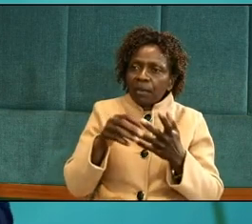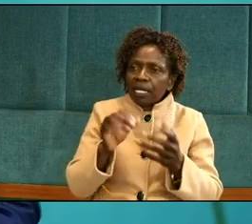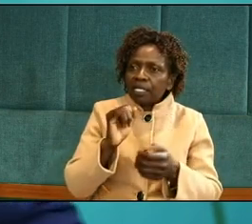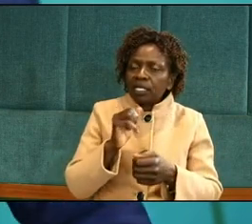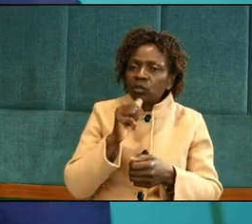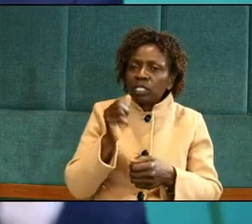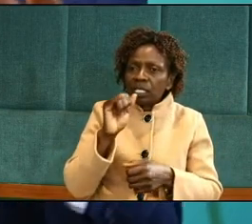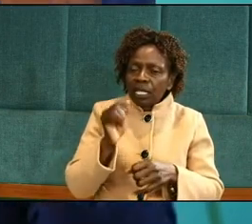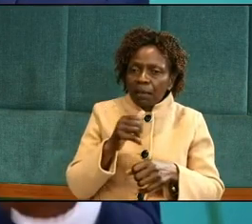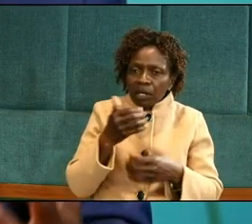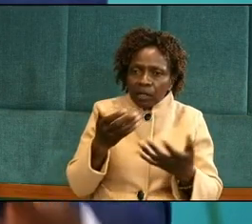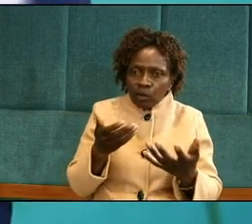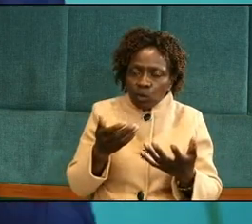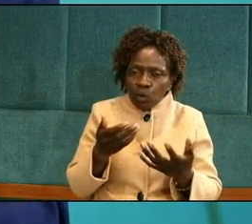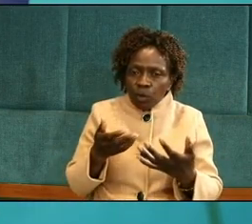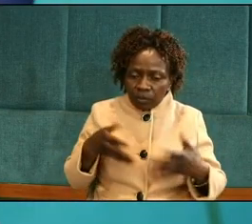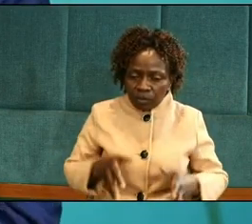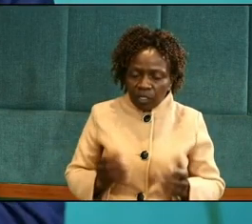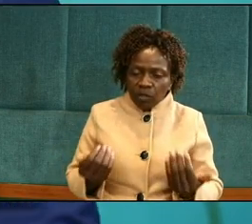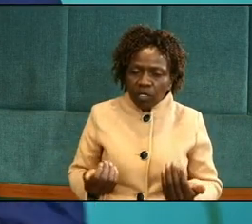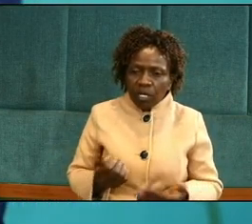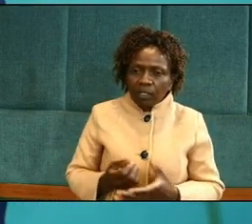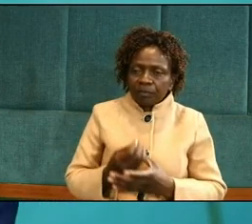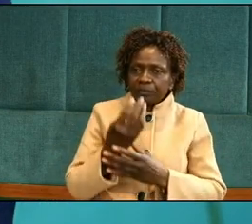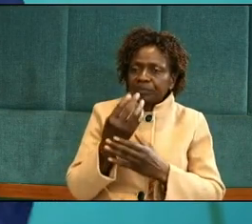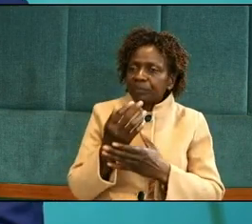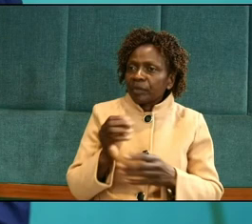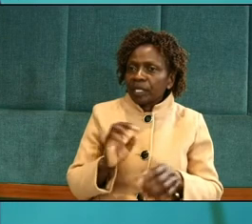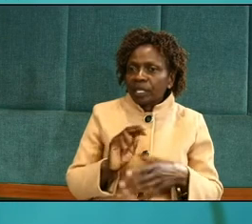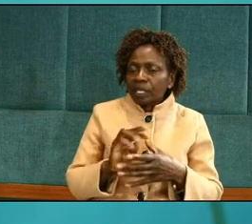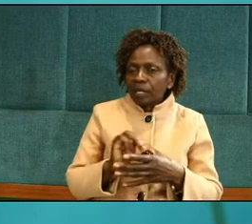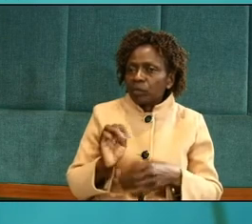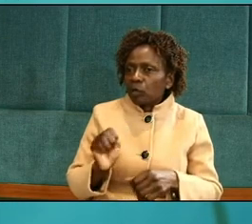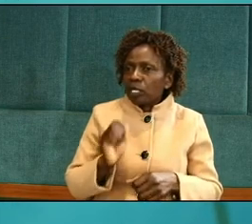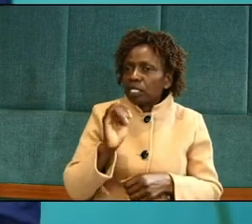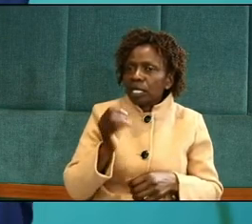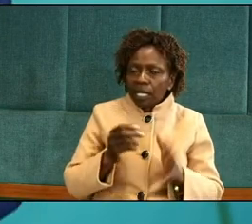is not just about rearing children and raising a family. It is an